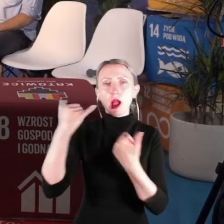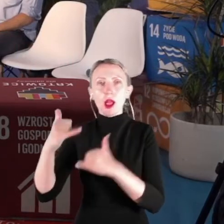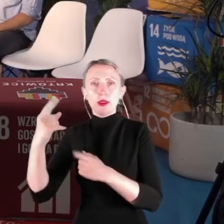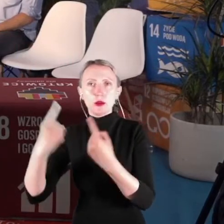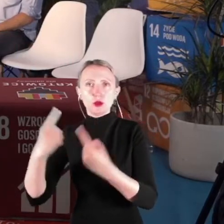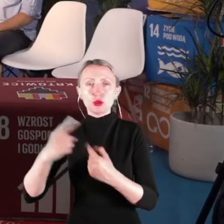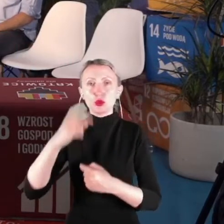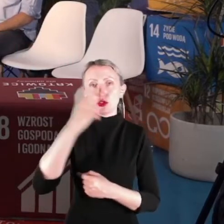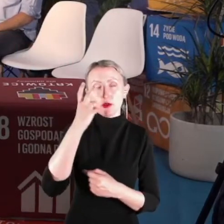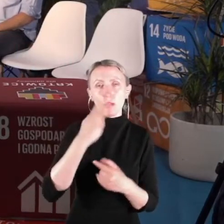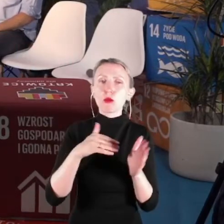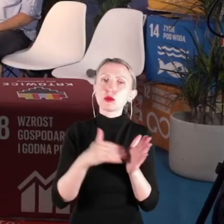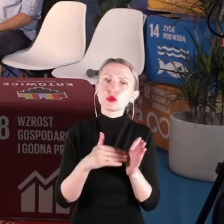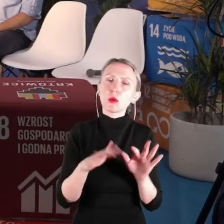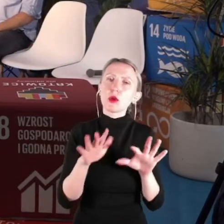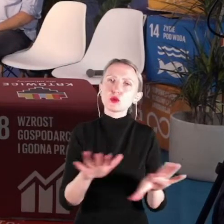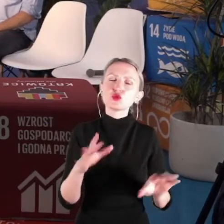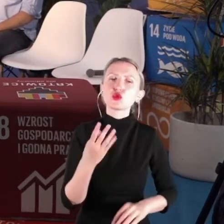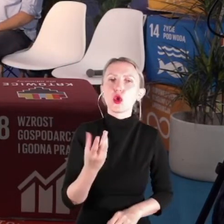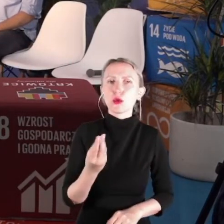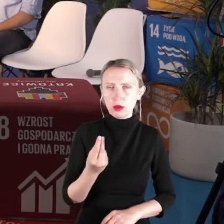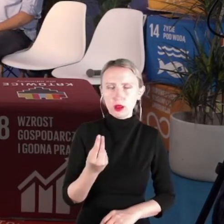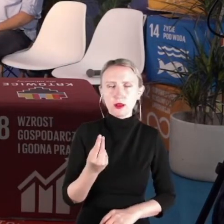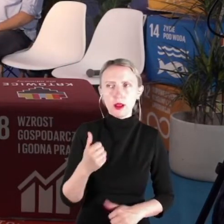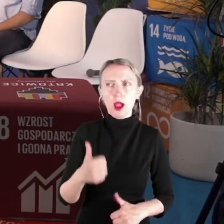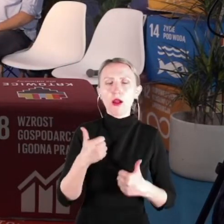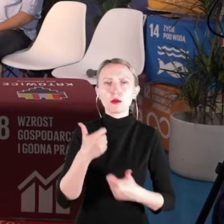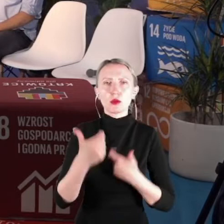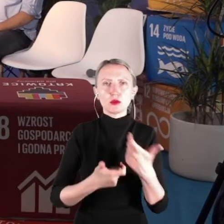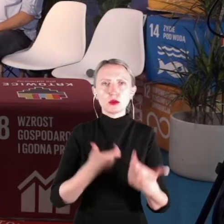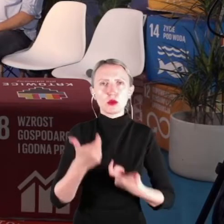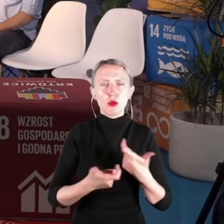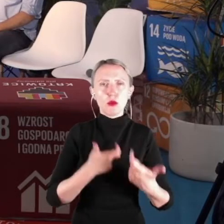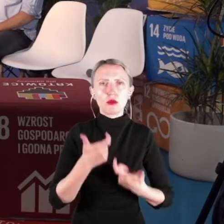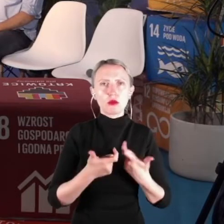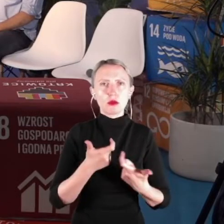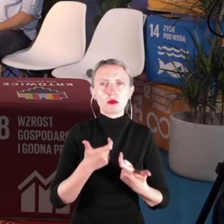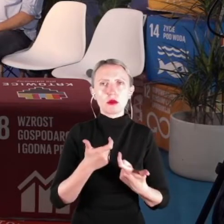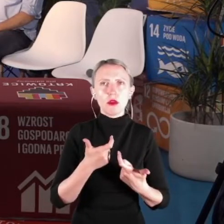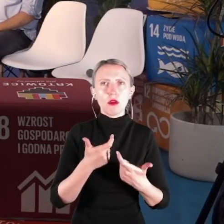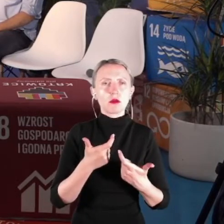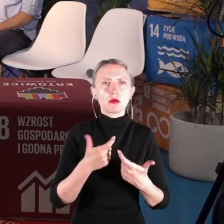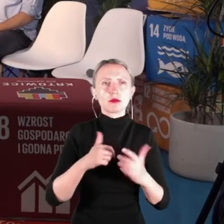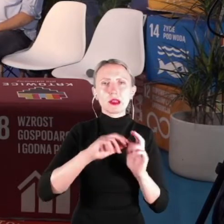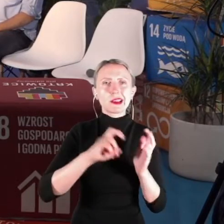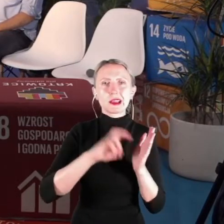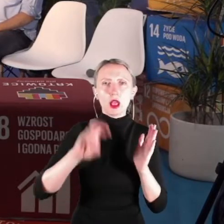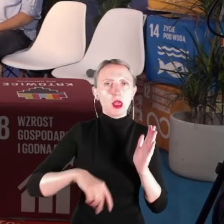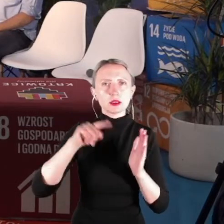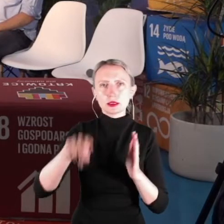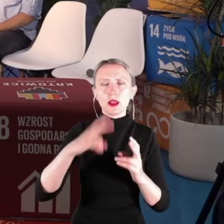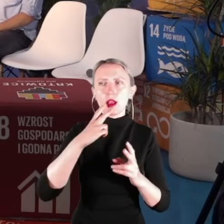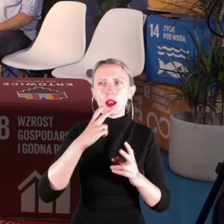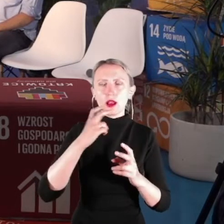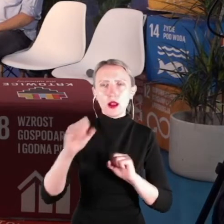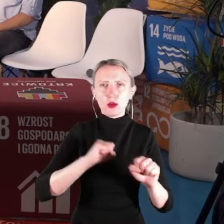nuclear facility. In this particular case, it's 3 billion euros and 30 years. So, and of course, then you